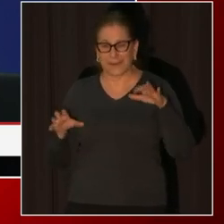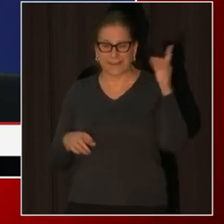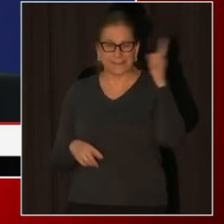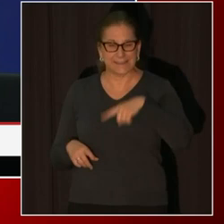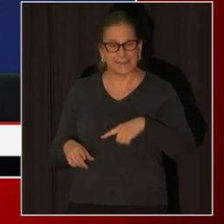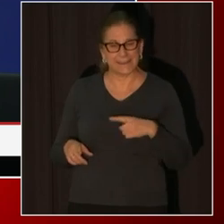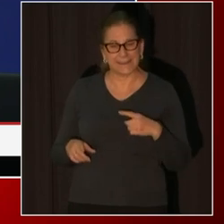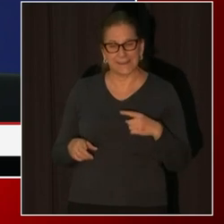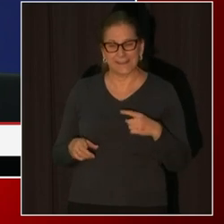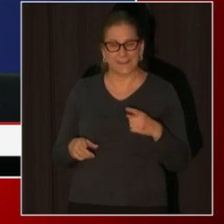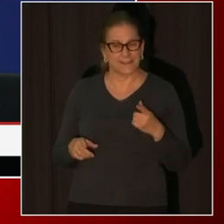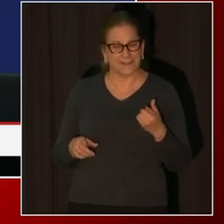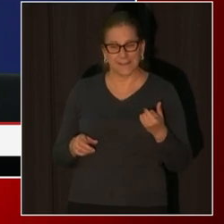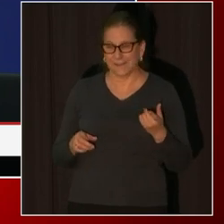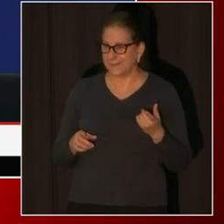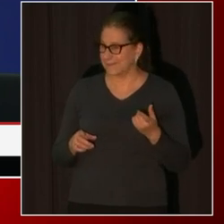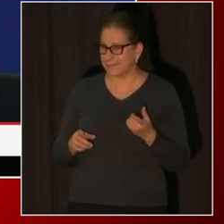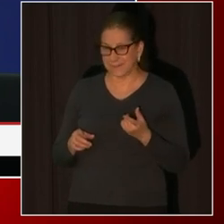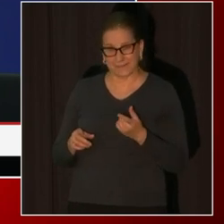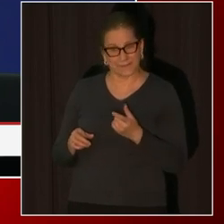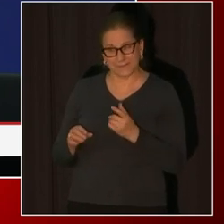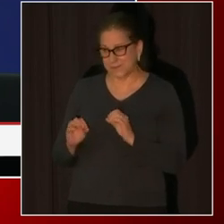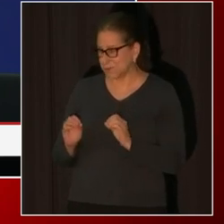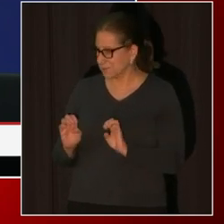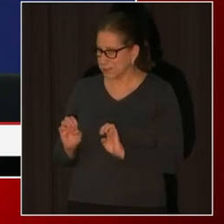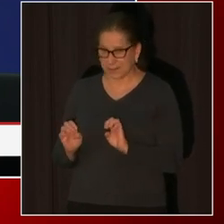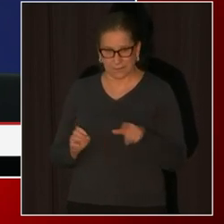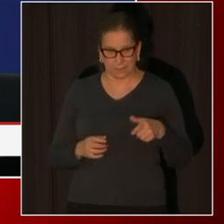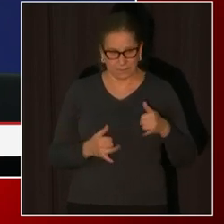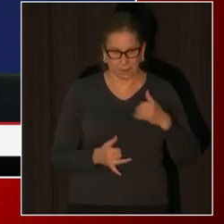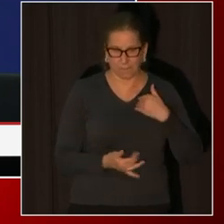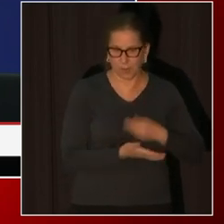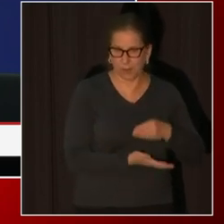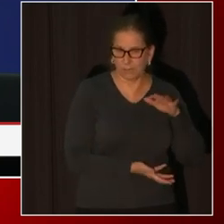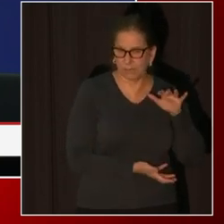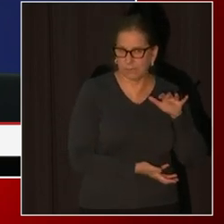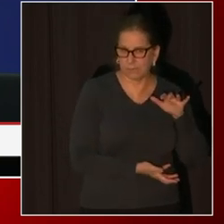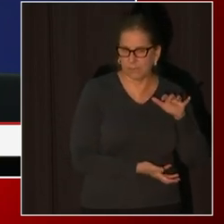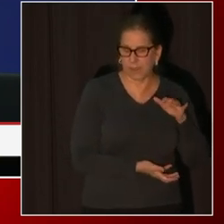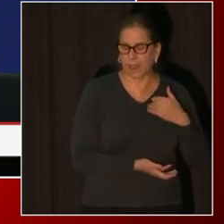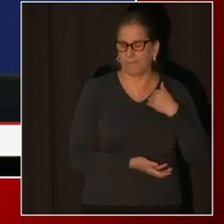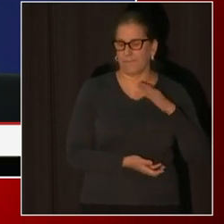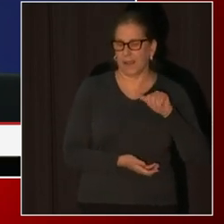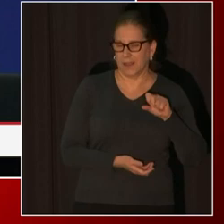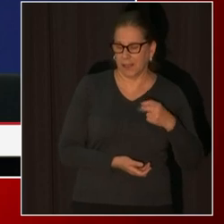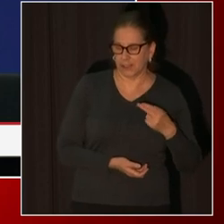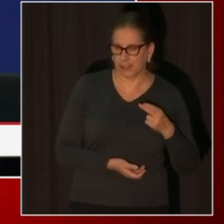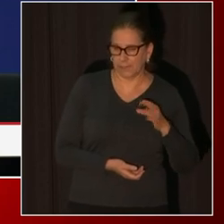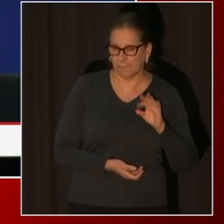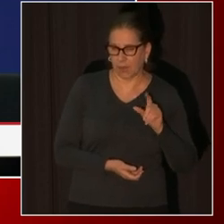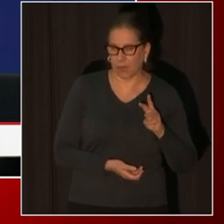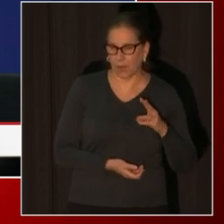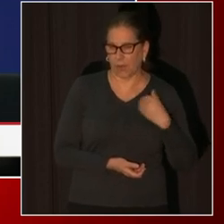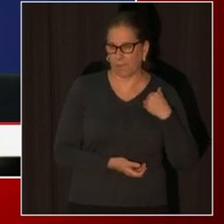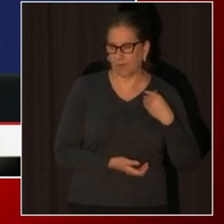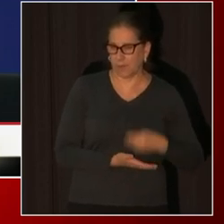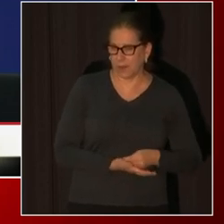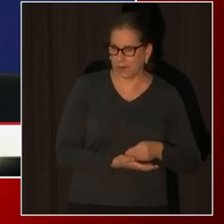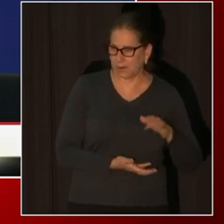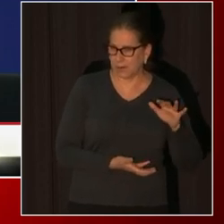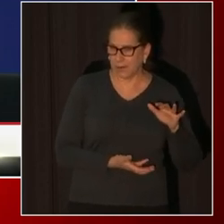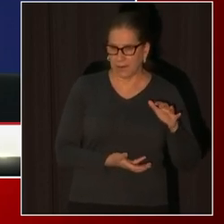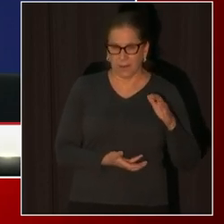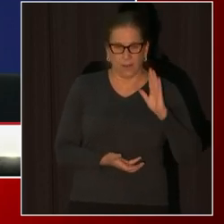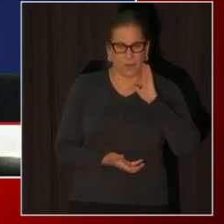to be full through the supplemental budget. We're going to have the cash flow reserve there to manage the cash flow. So we will still have resiliency built in